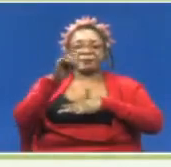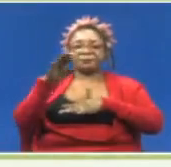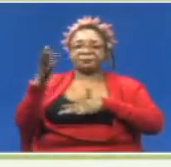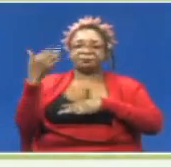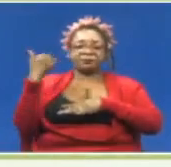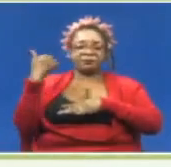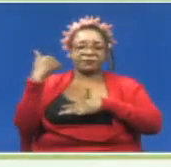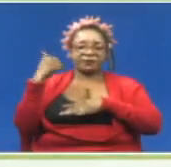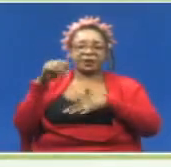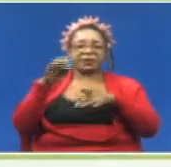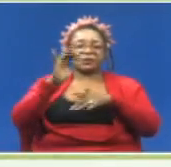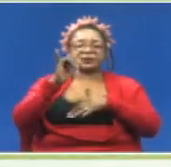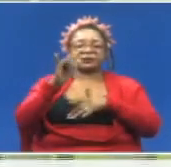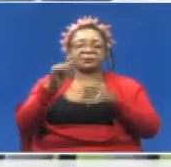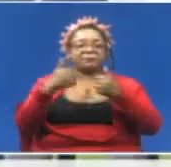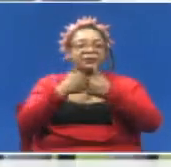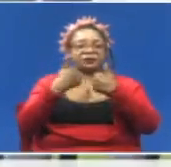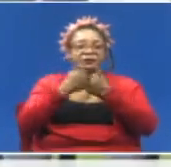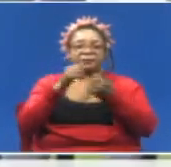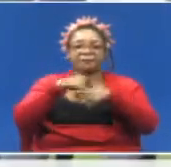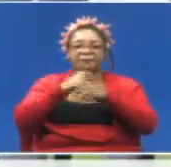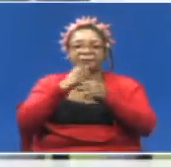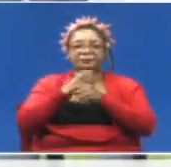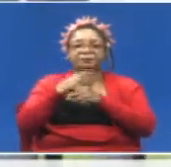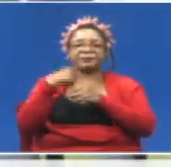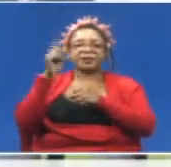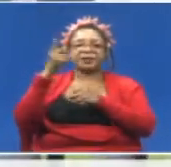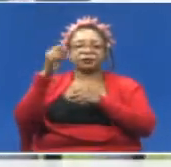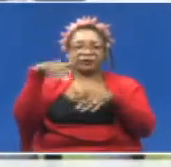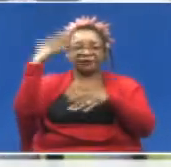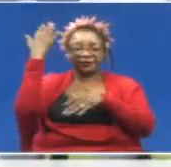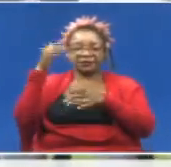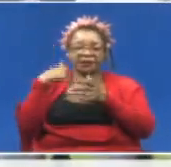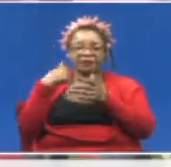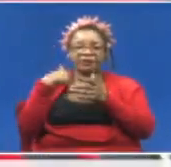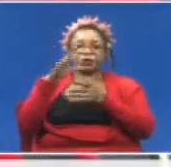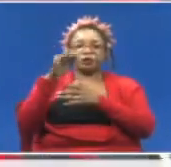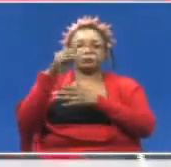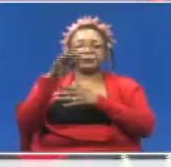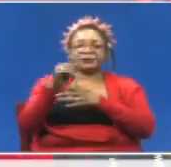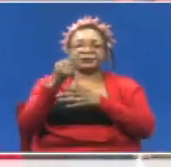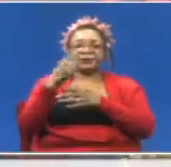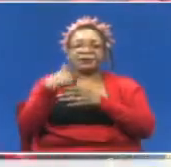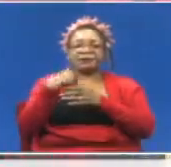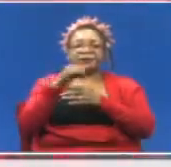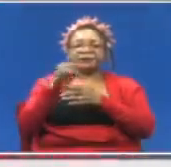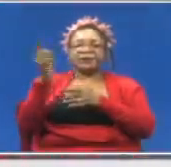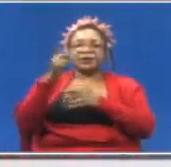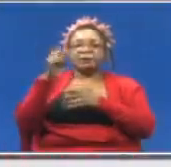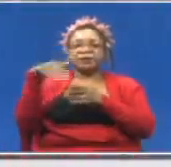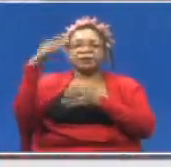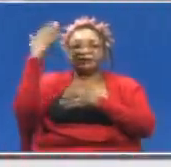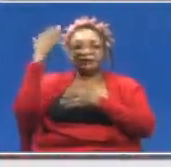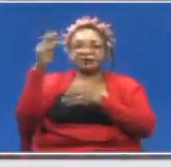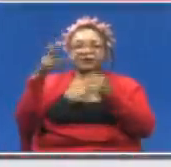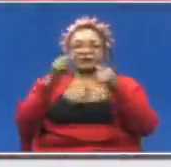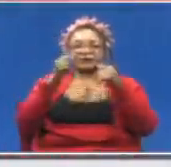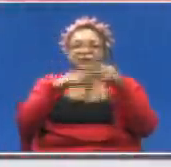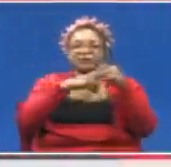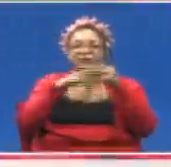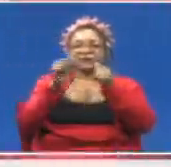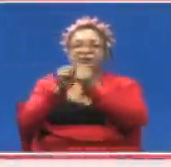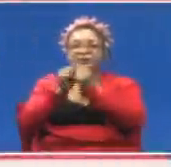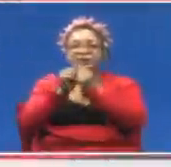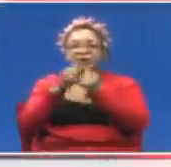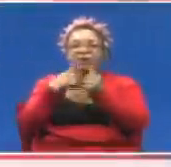captain. The playoff match saw Kenyatta University's Black Blood beat their counterparts Mean Machine of Nairobi University 17-10 to take